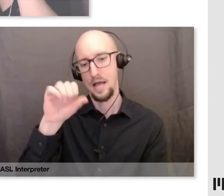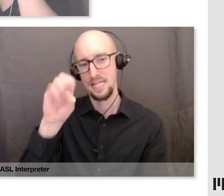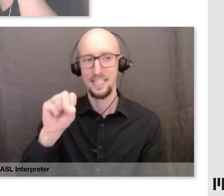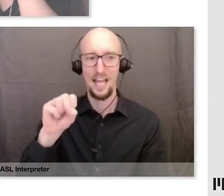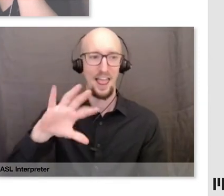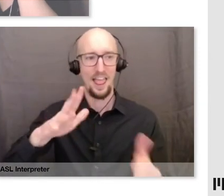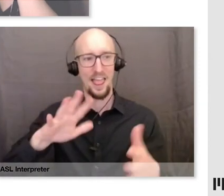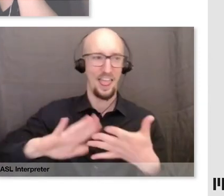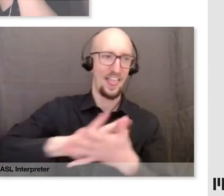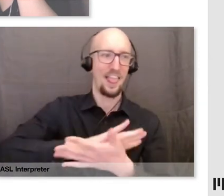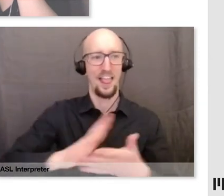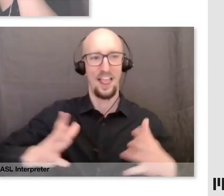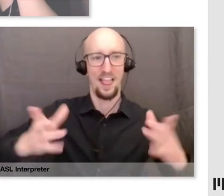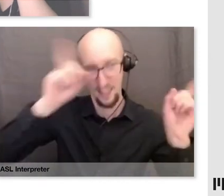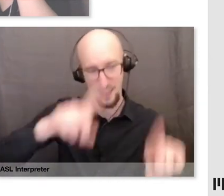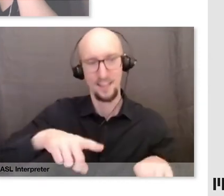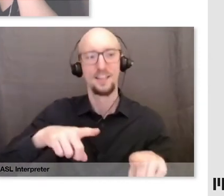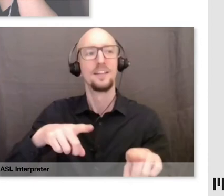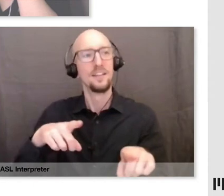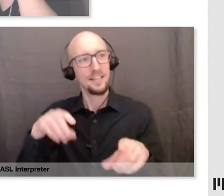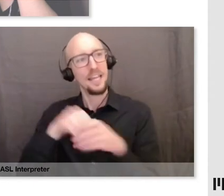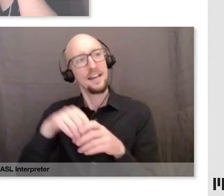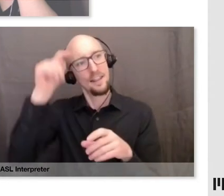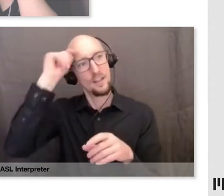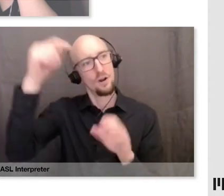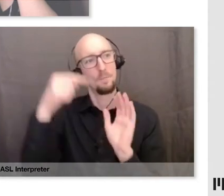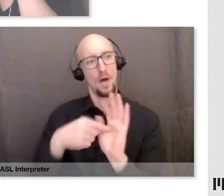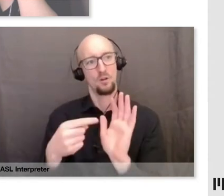make in the model, right?